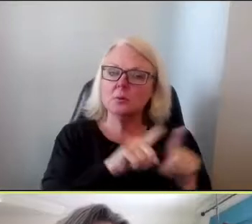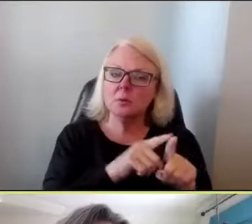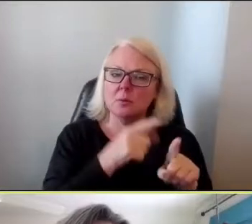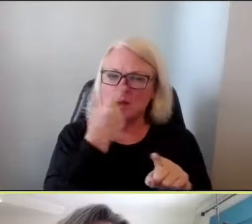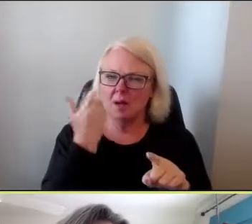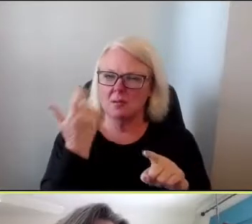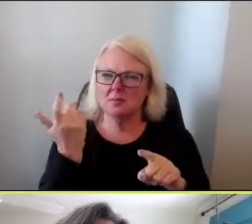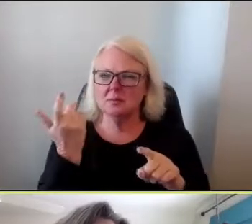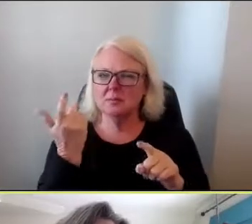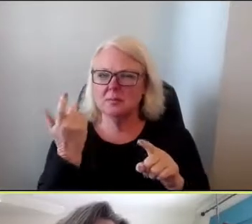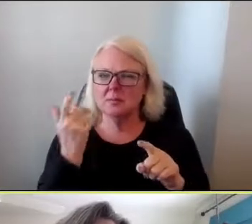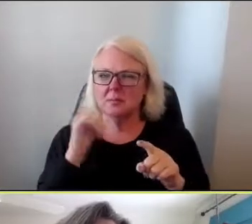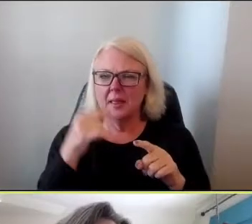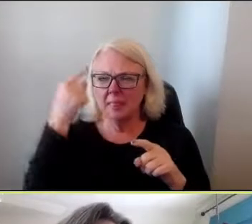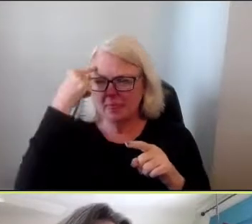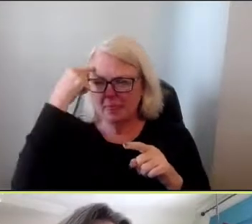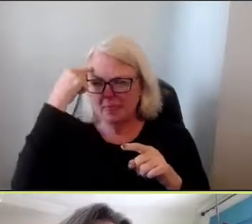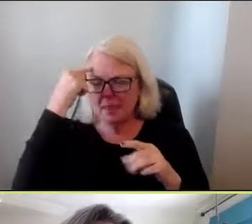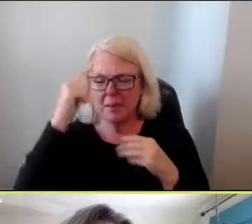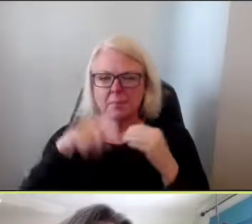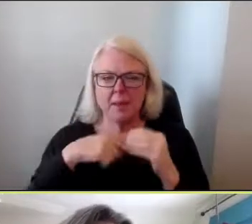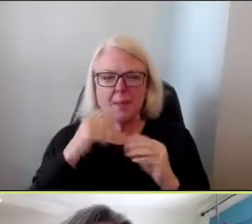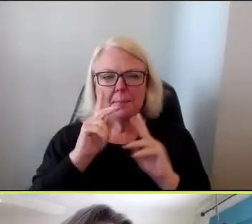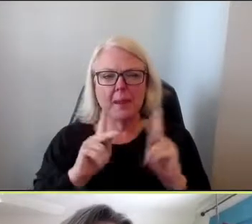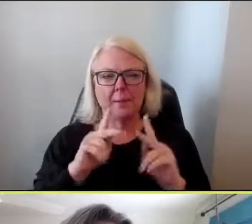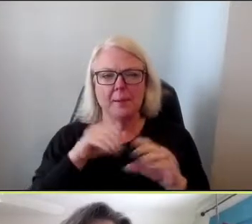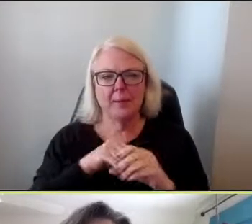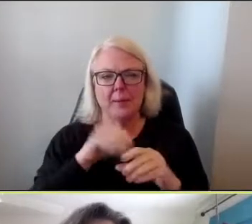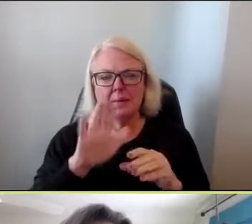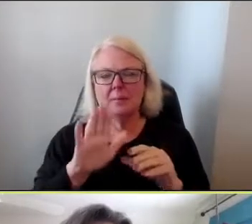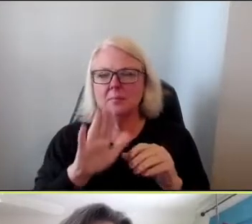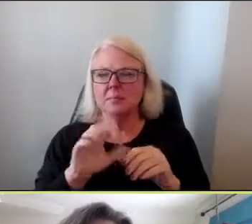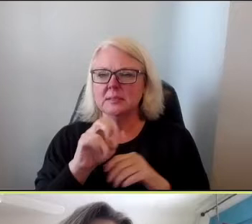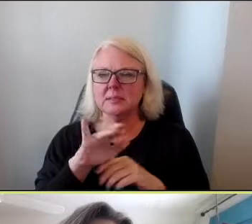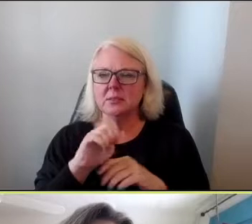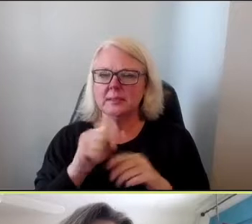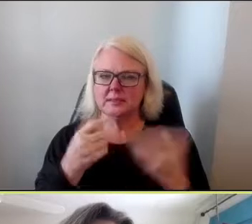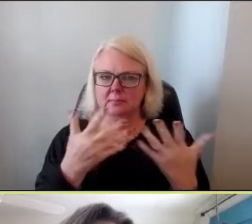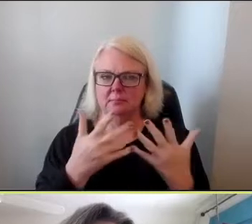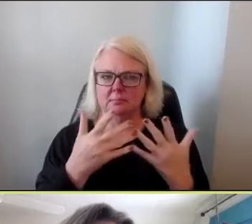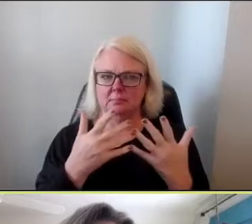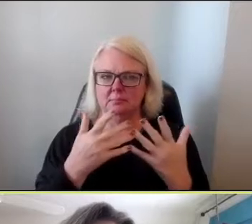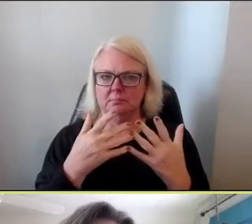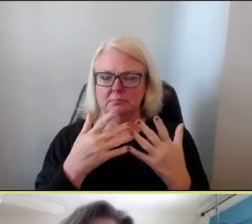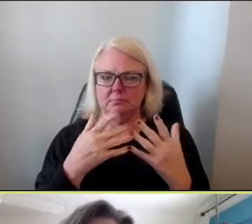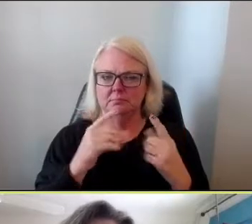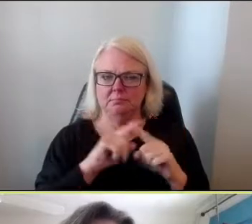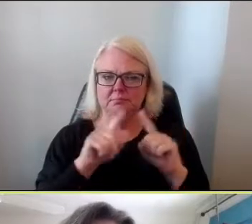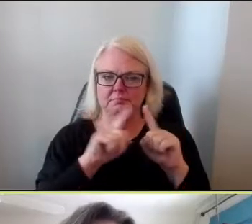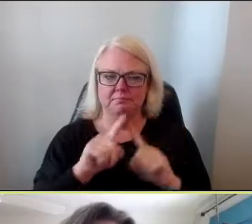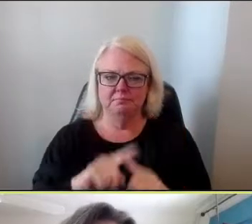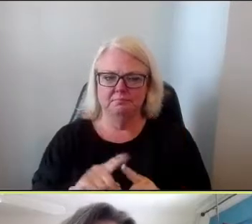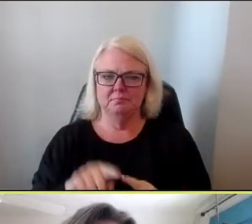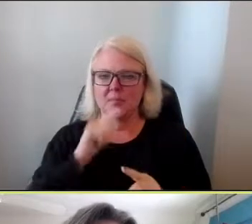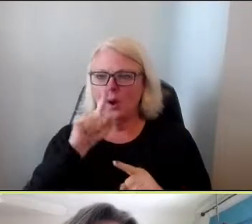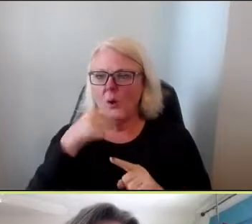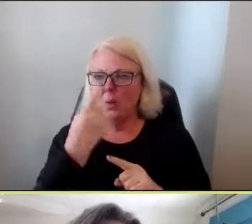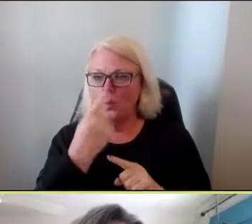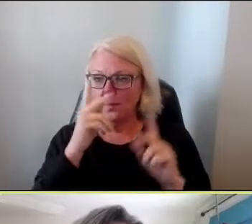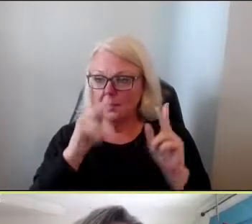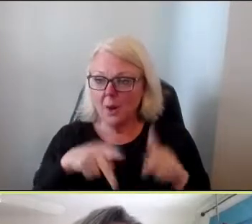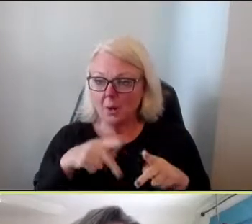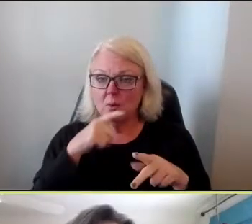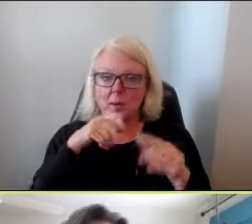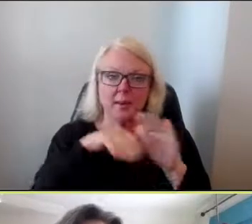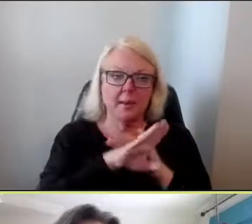it's thinking about the people in the series as kind of dimensional, not just one person to sort of comes